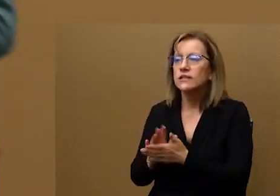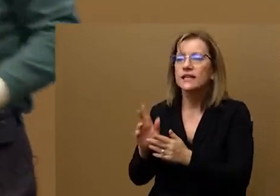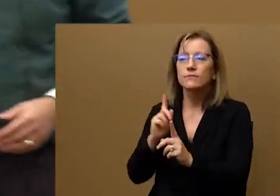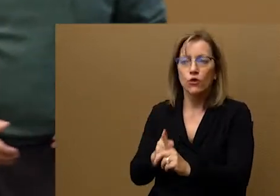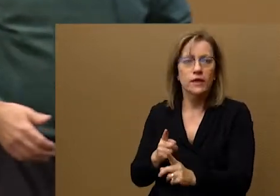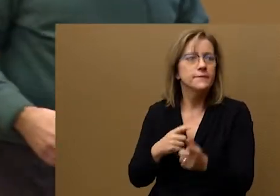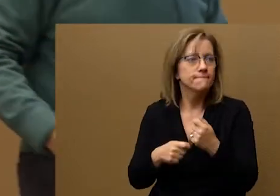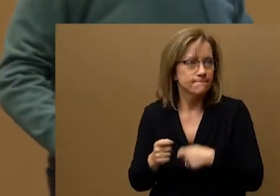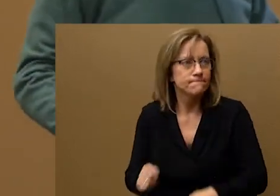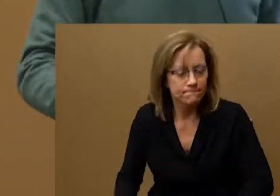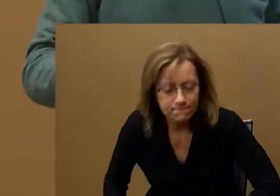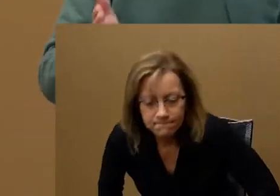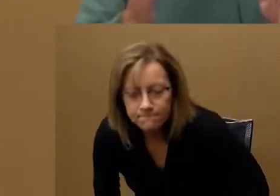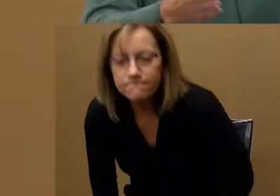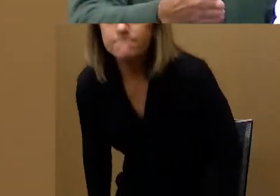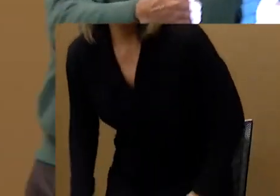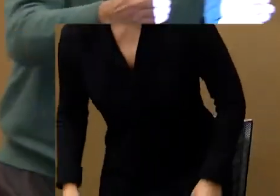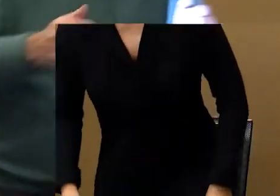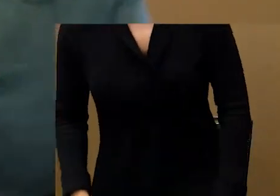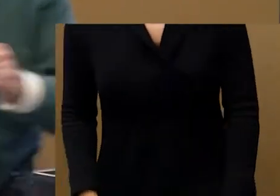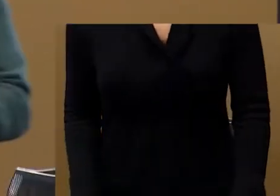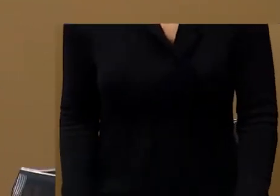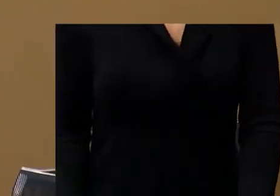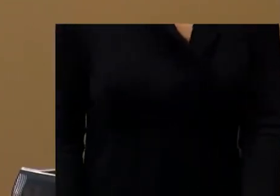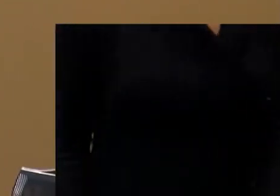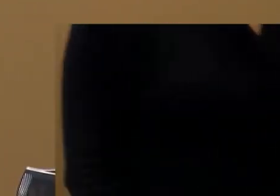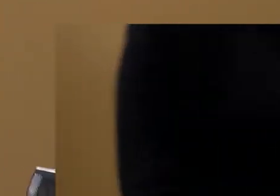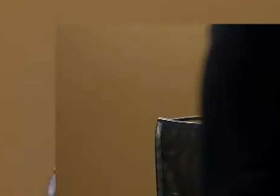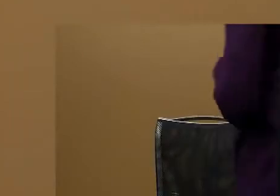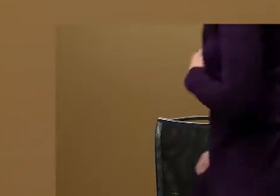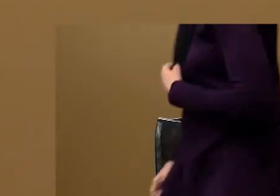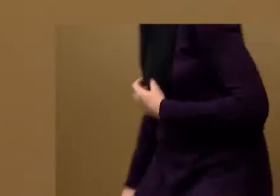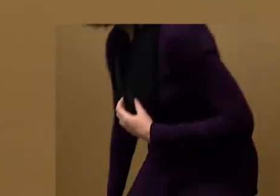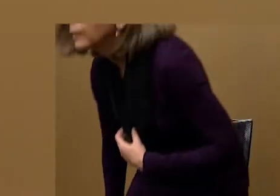skill-based issues. Nice point. Last point.